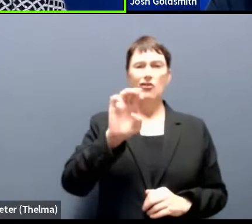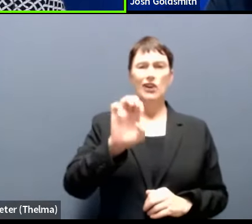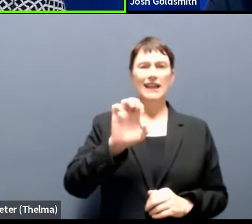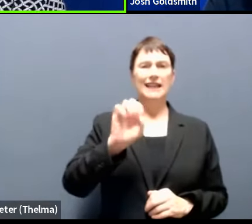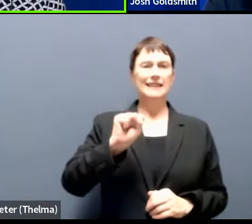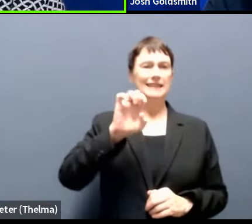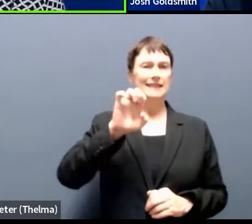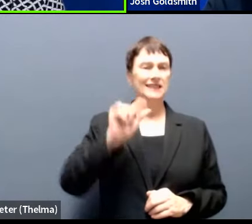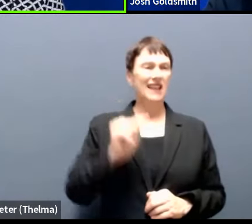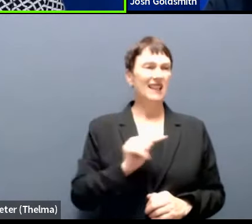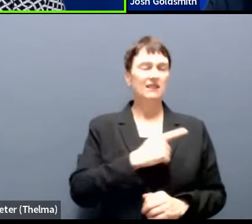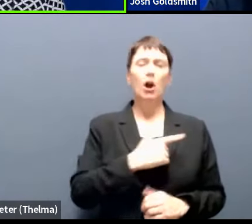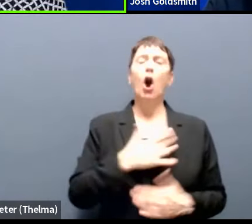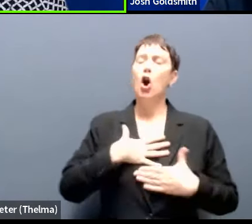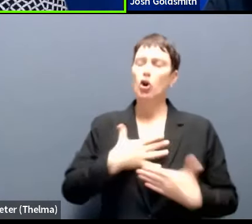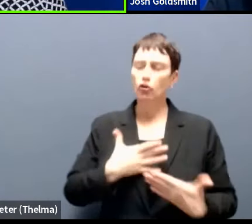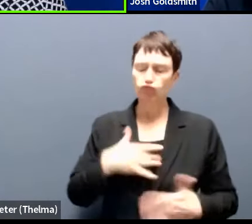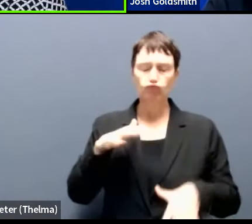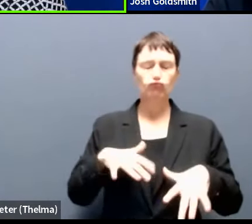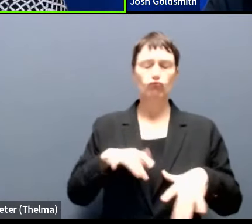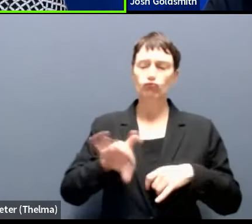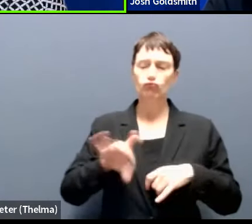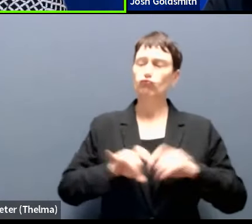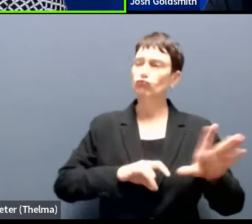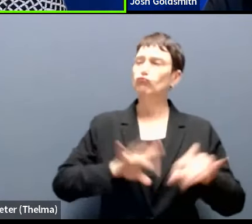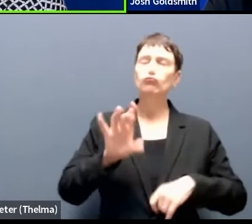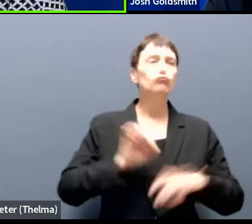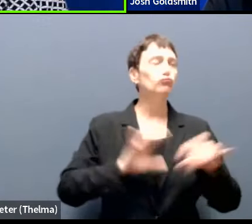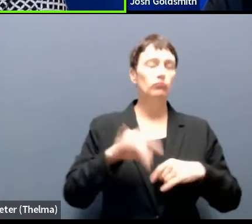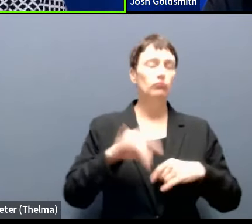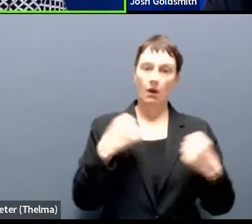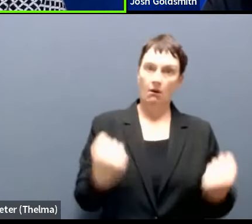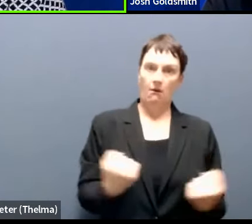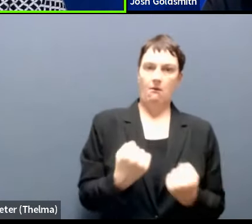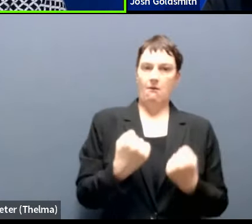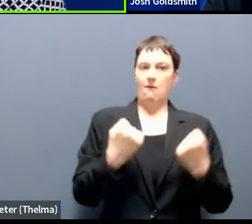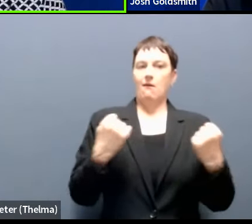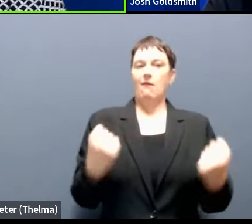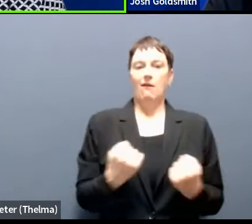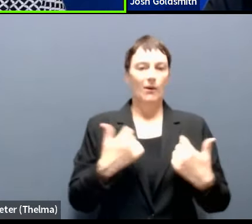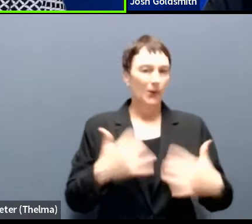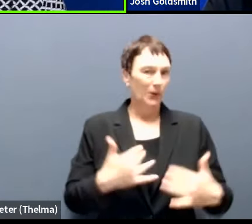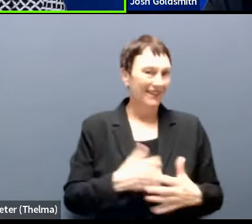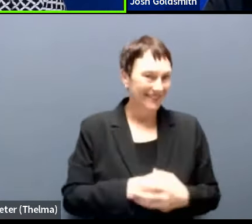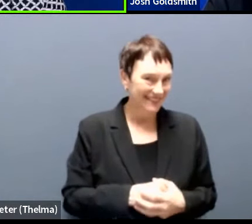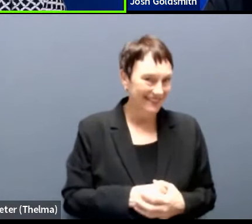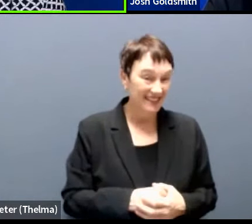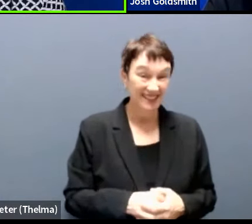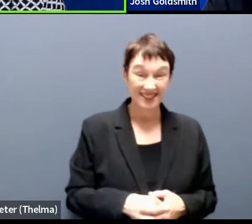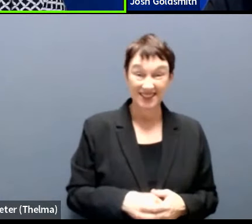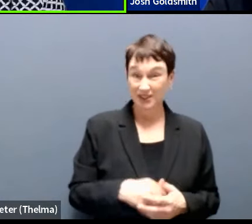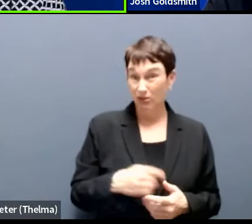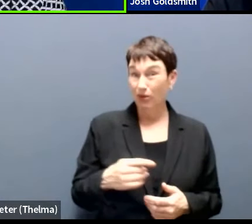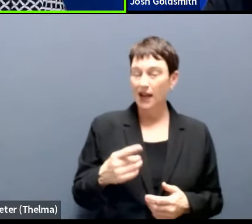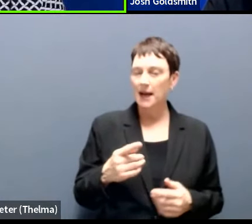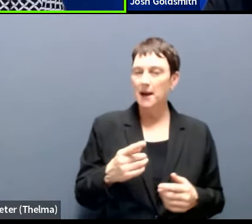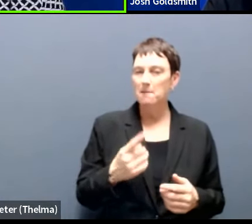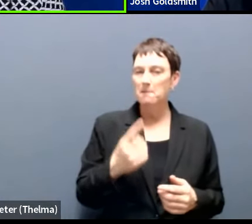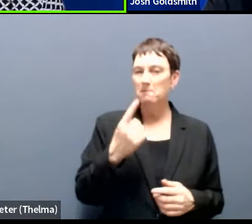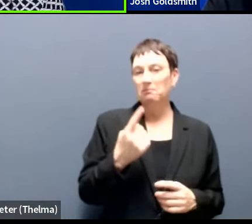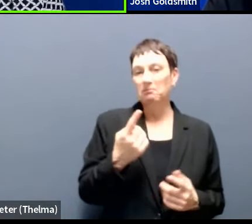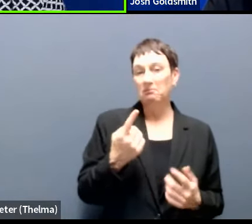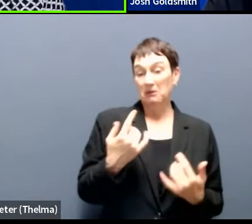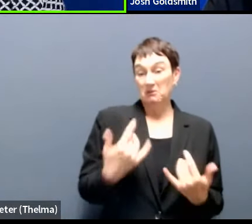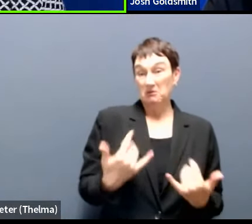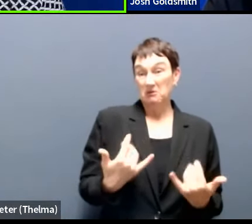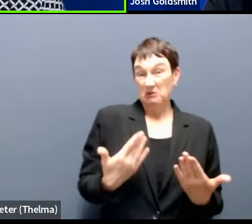of absolutely everything. I should probably add, Josh, that I saw someone very kindly say on social media